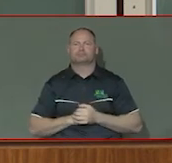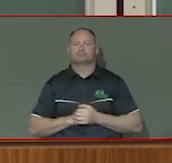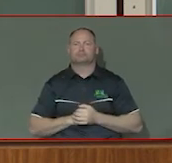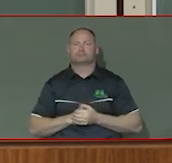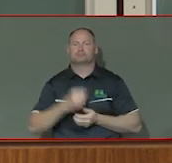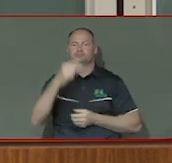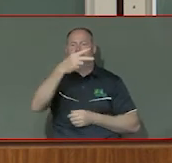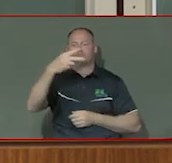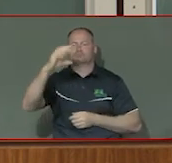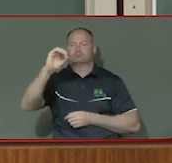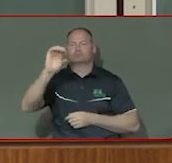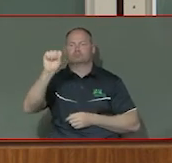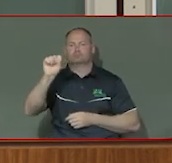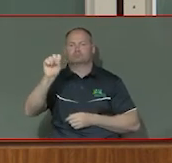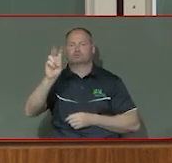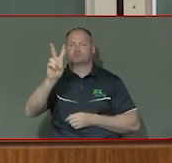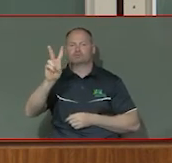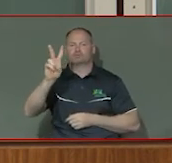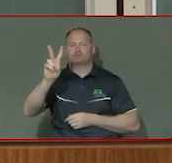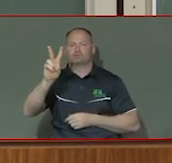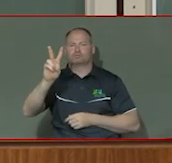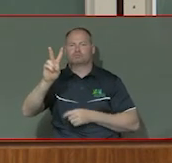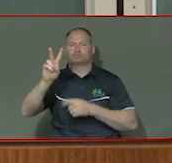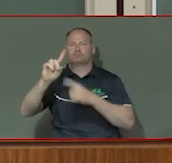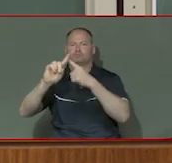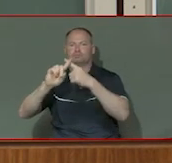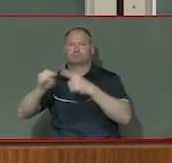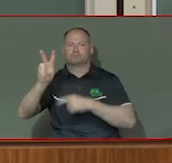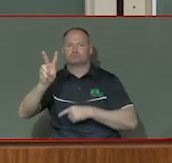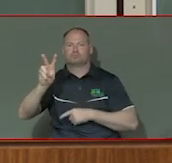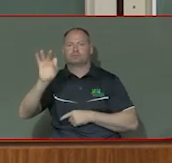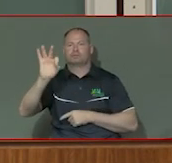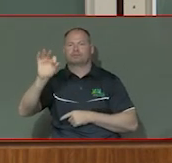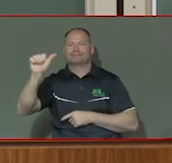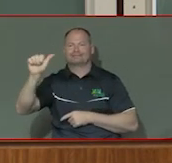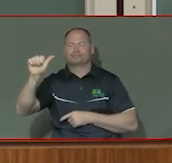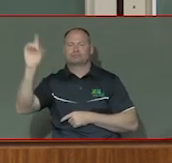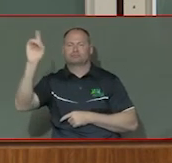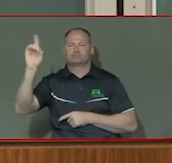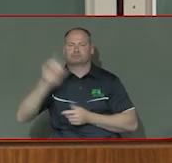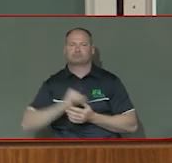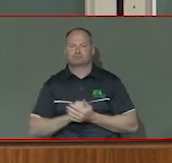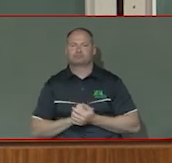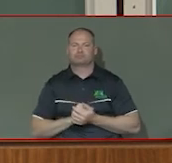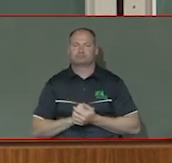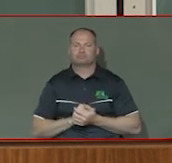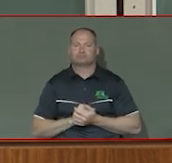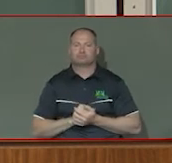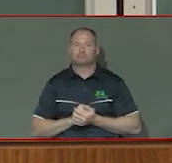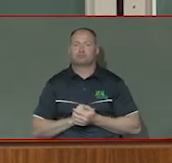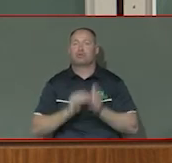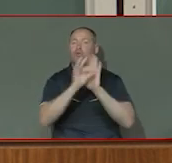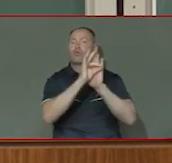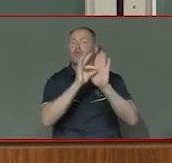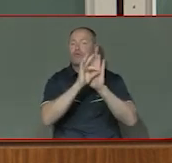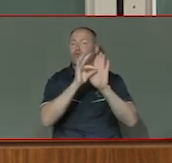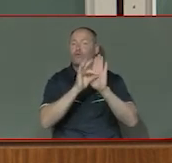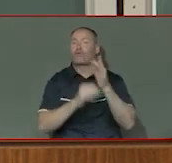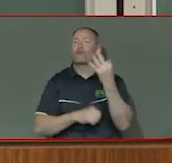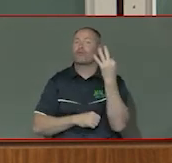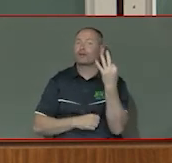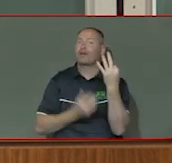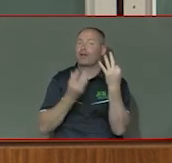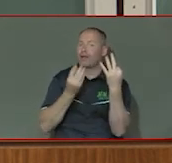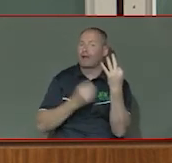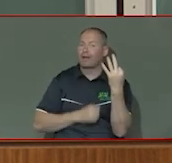of 2 times 36 degrees. Now people, there's 3 formulas for the cos of 2 theta.